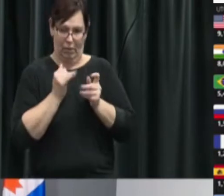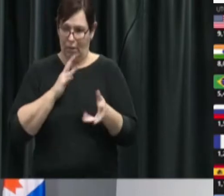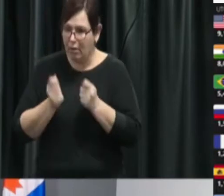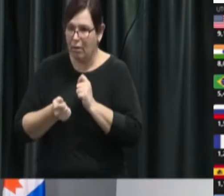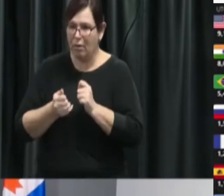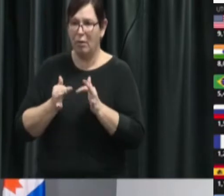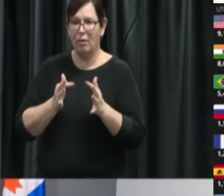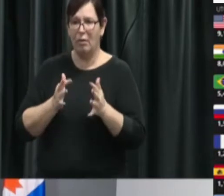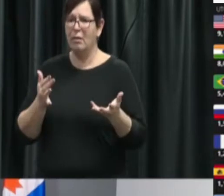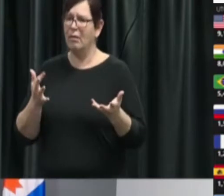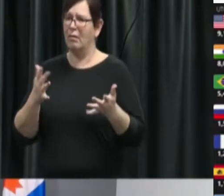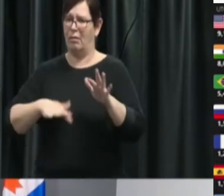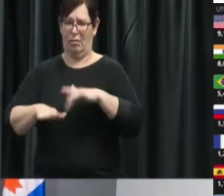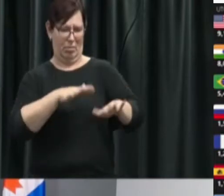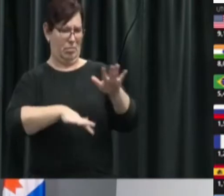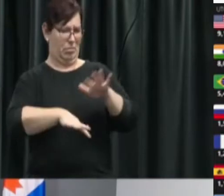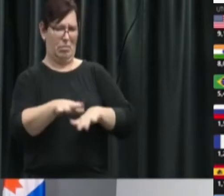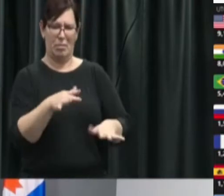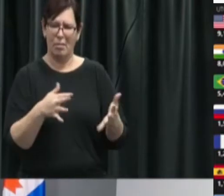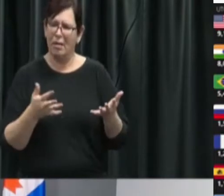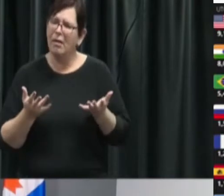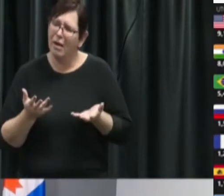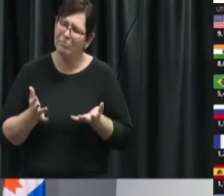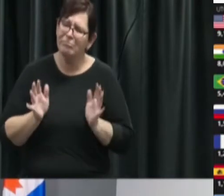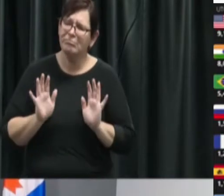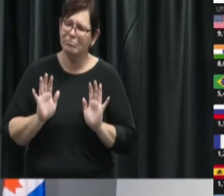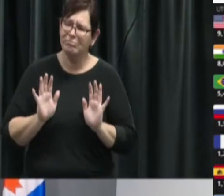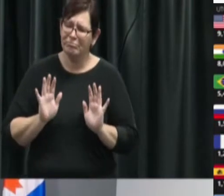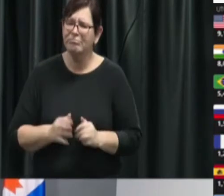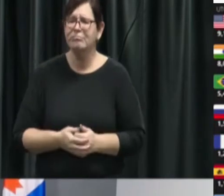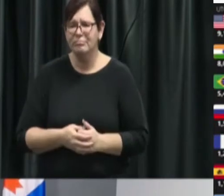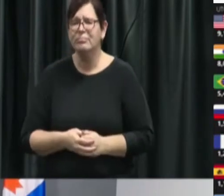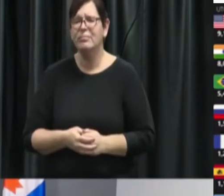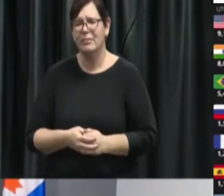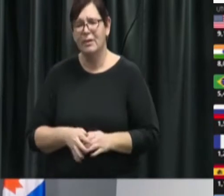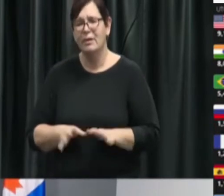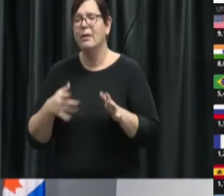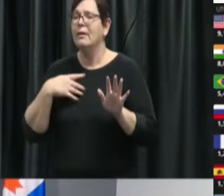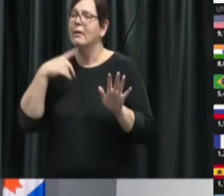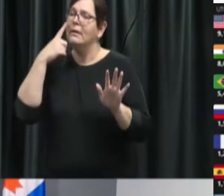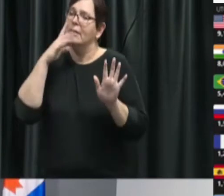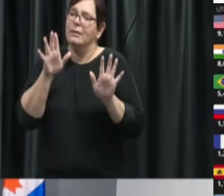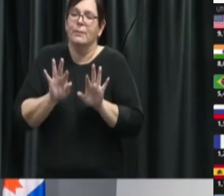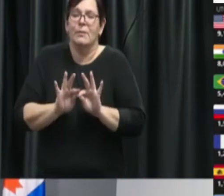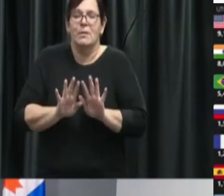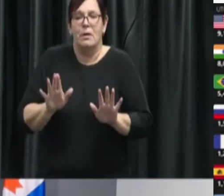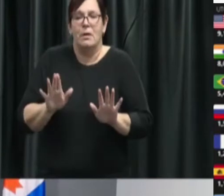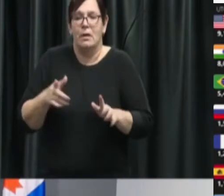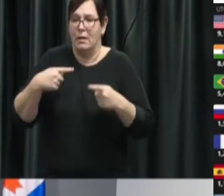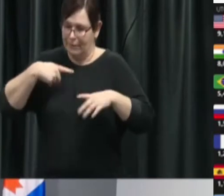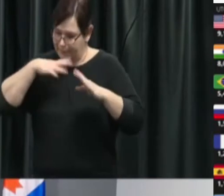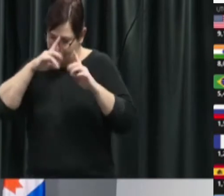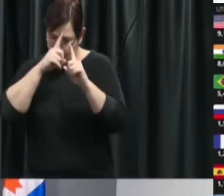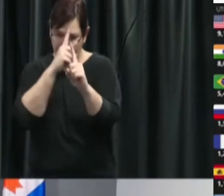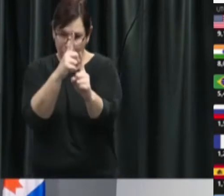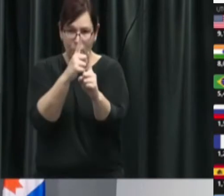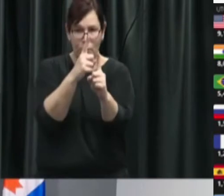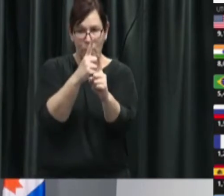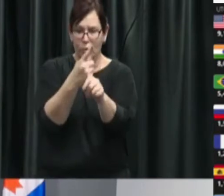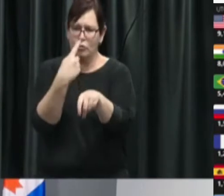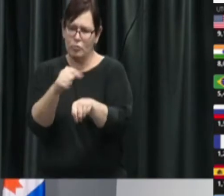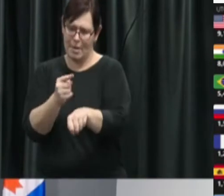think, as with everything, I think we're constantly seeking to resolve to do better with each and every day. And